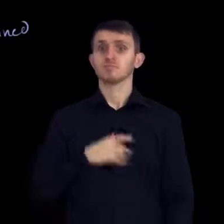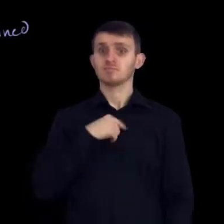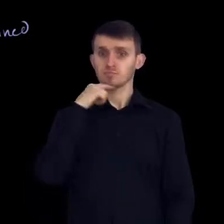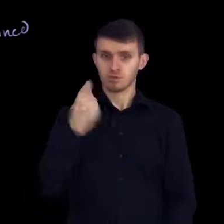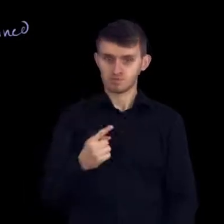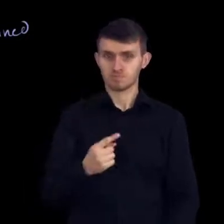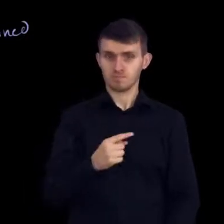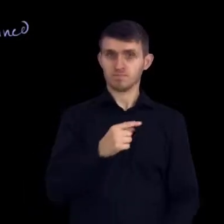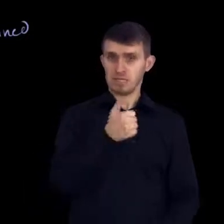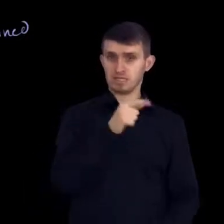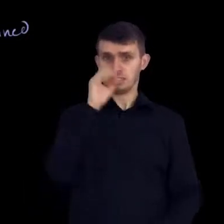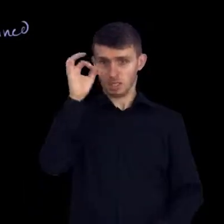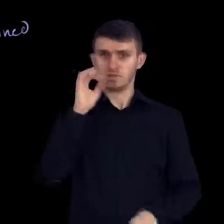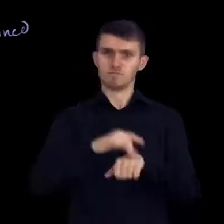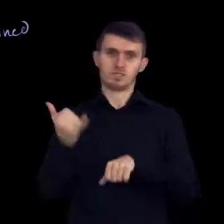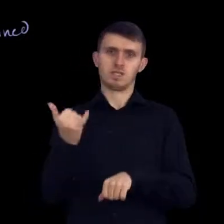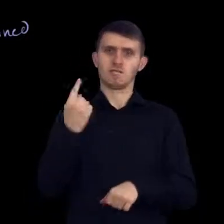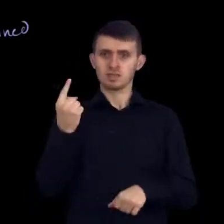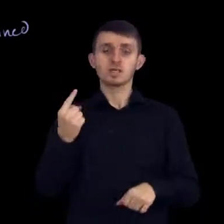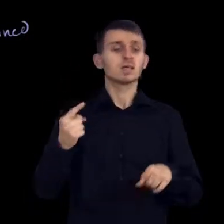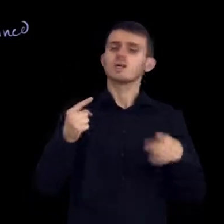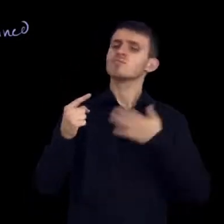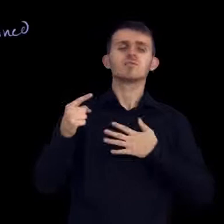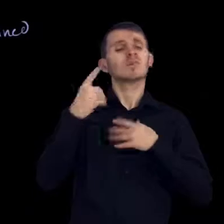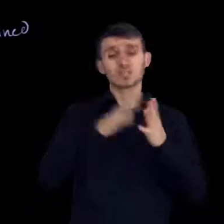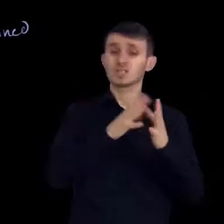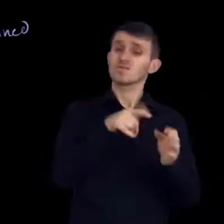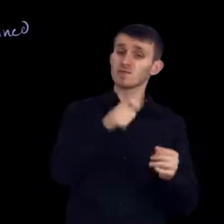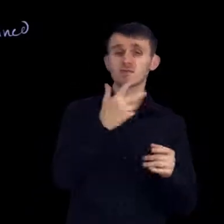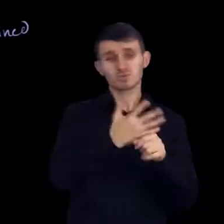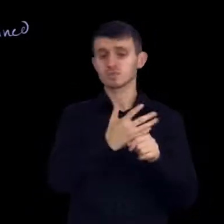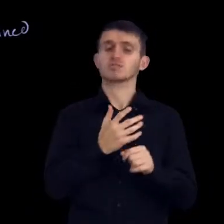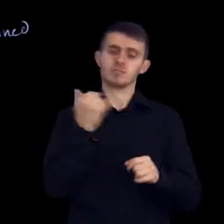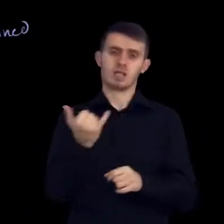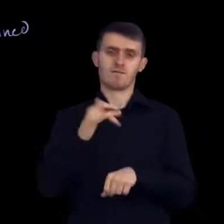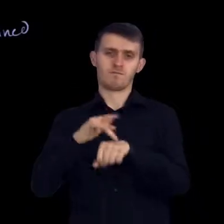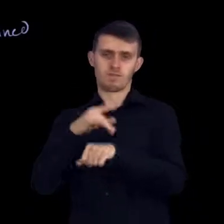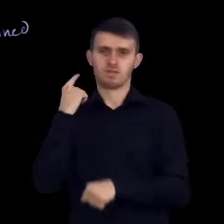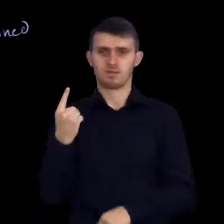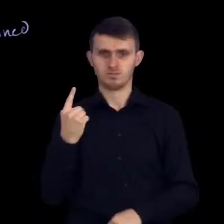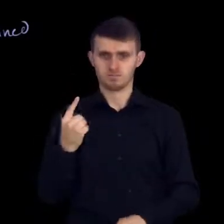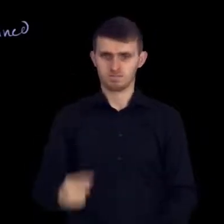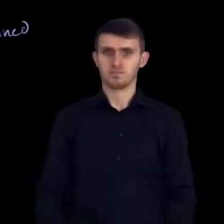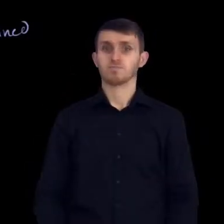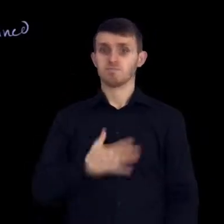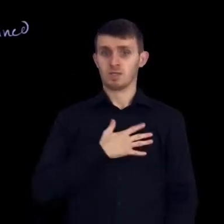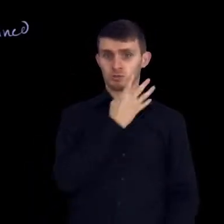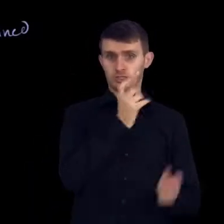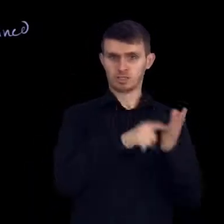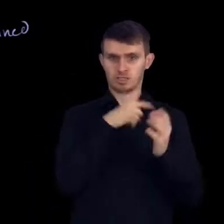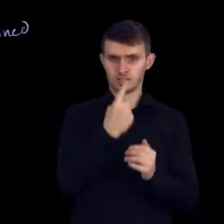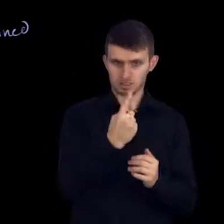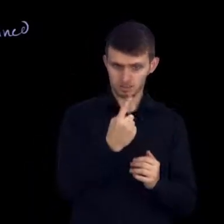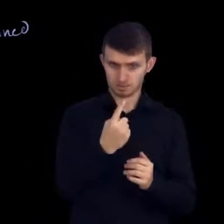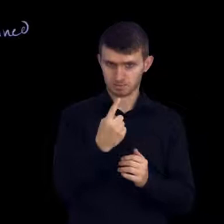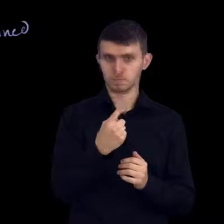So with that said, 1 to the zeroth power is just going to be 1. Anything other than 0 to the zeroth power is 1. So we have